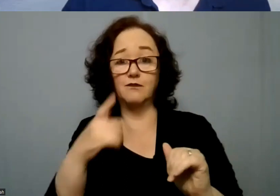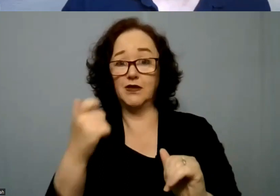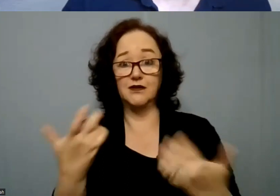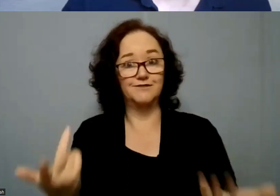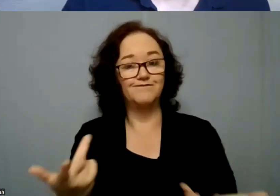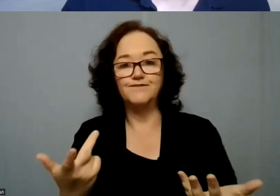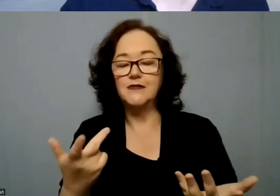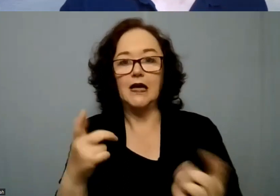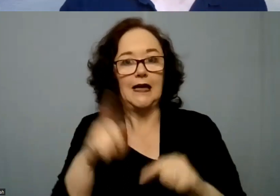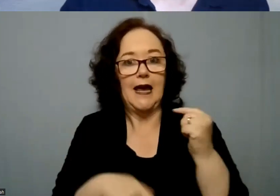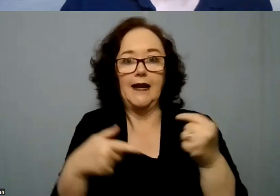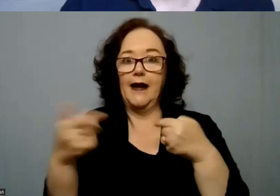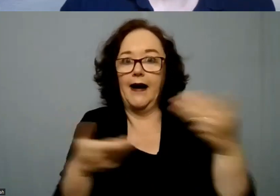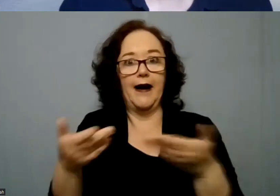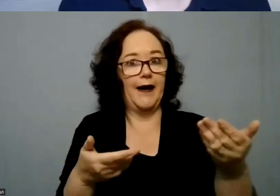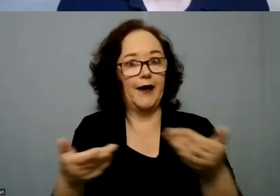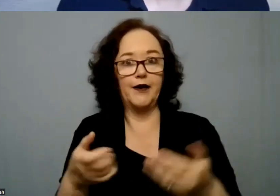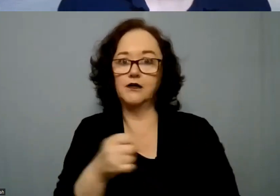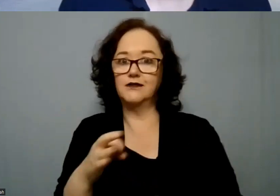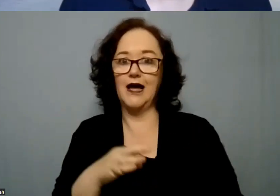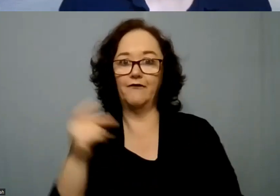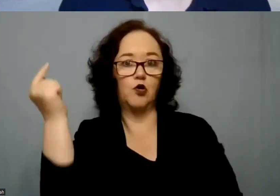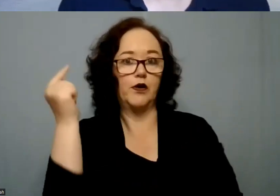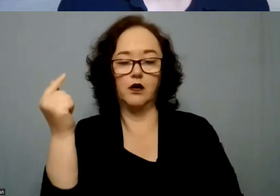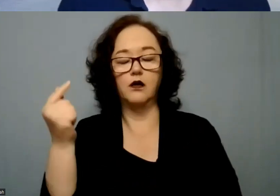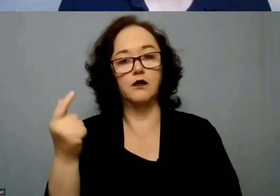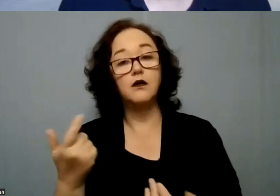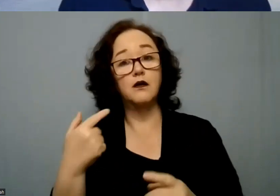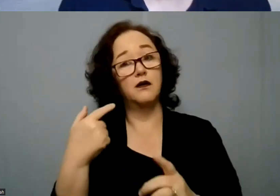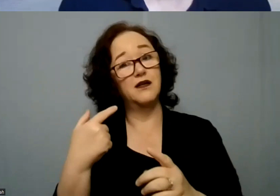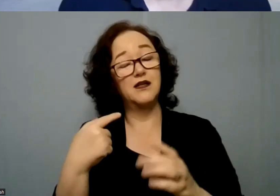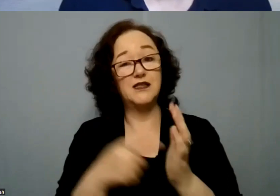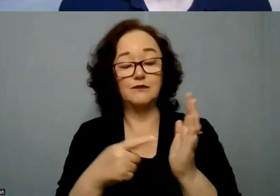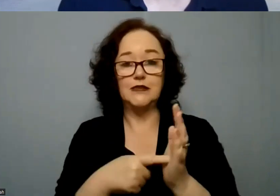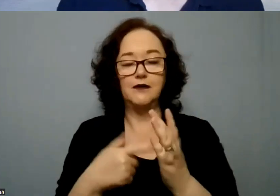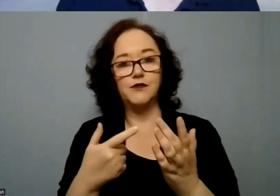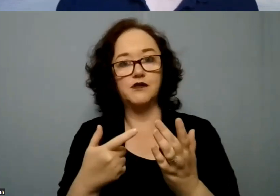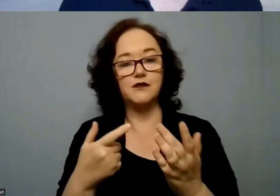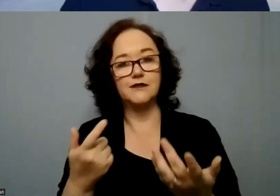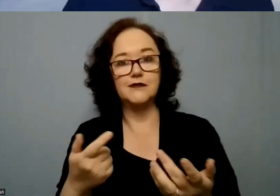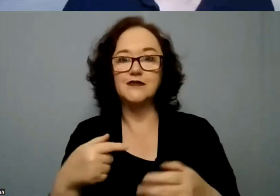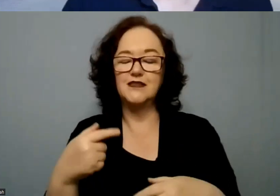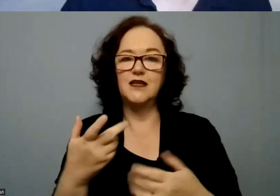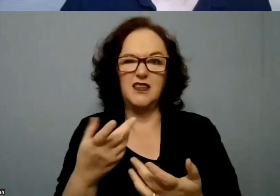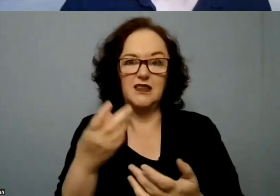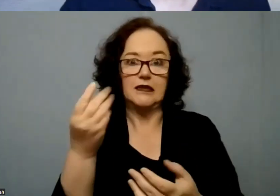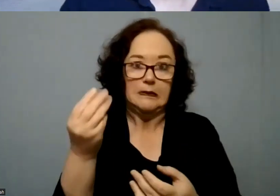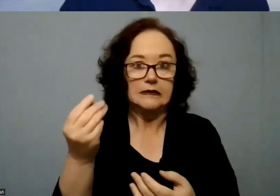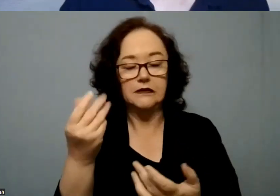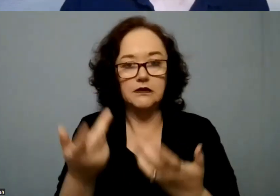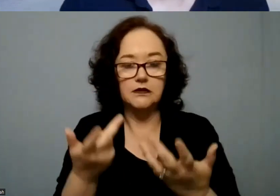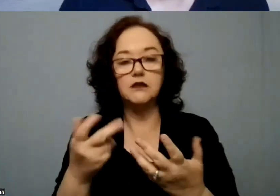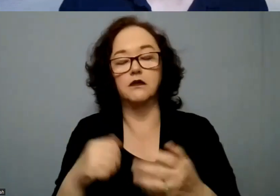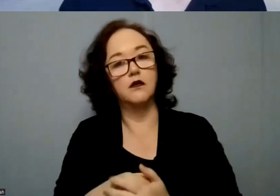to hire as quickly as possible. And the cost savings that sometimes come with contracts has been very beneficial. So I'd like to highlight